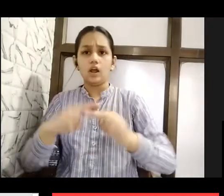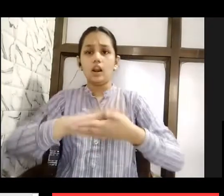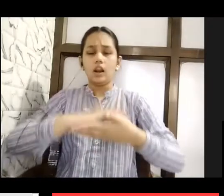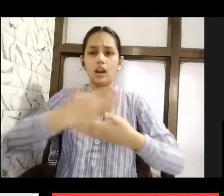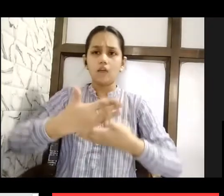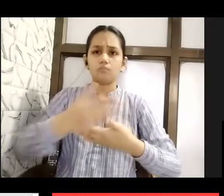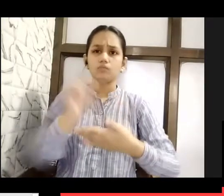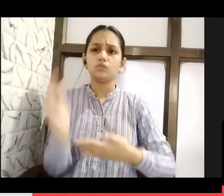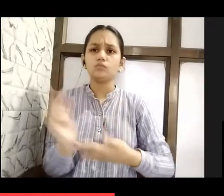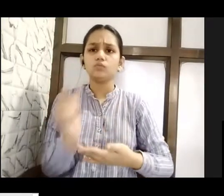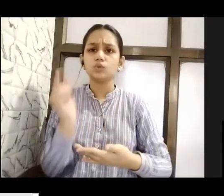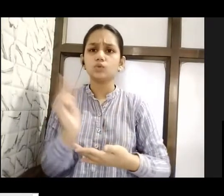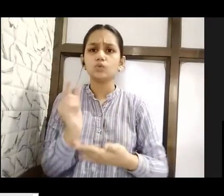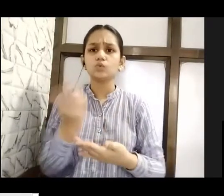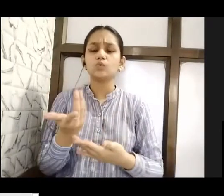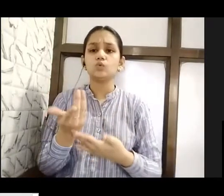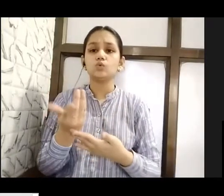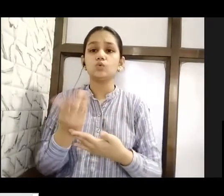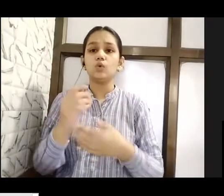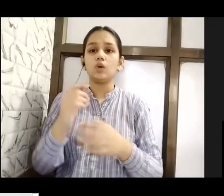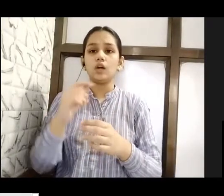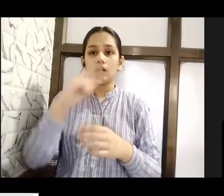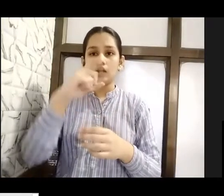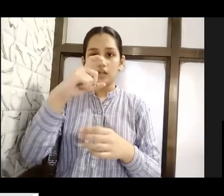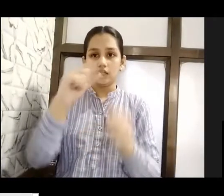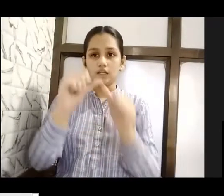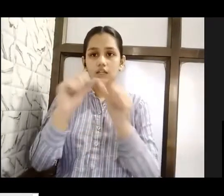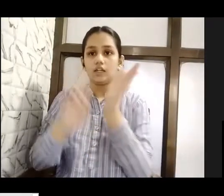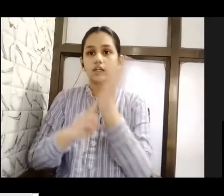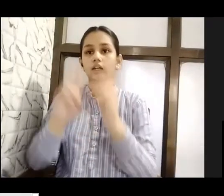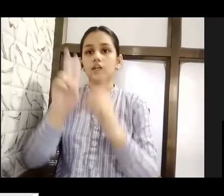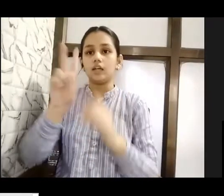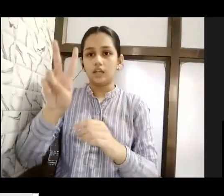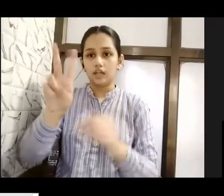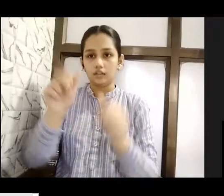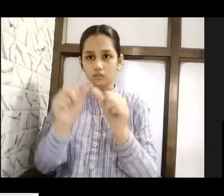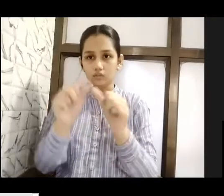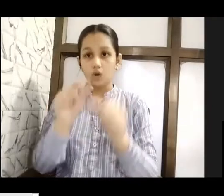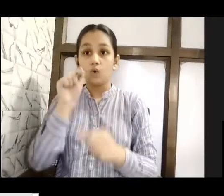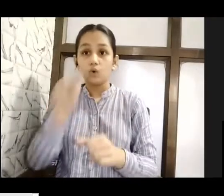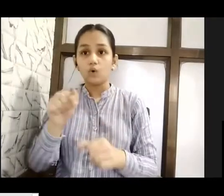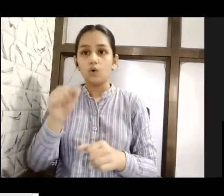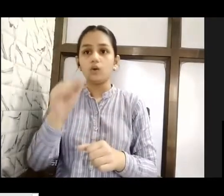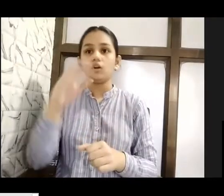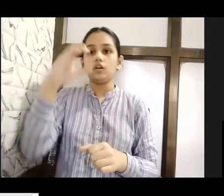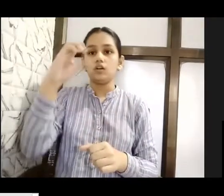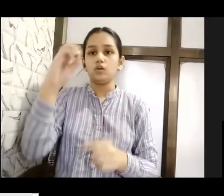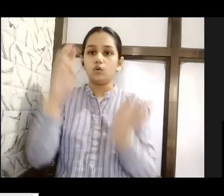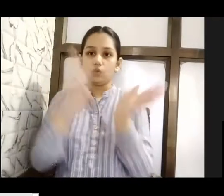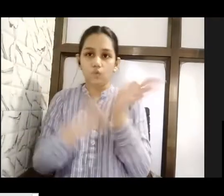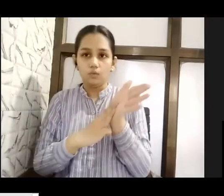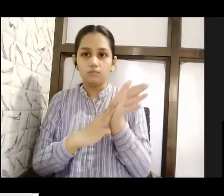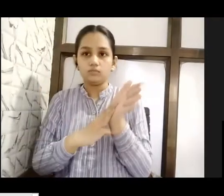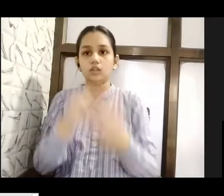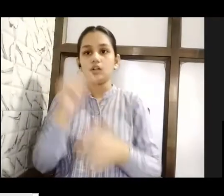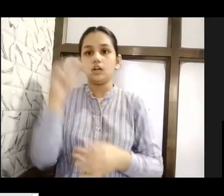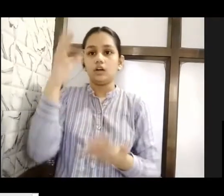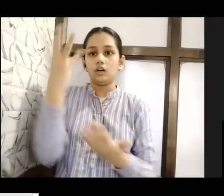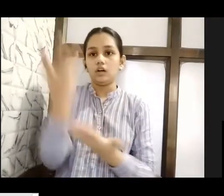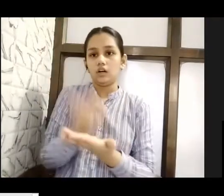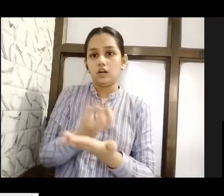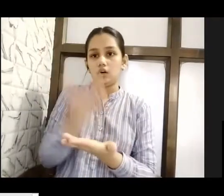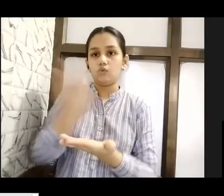Correct? Right? Now, another thing that what we will be understanding is that why is